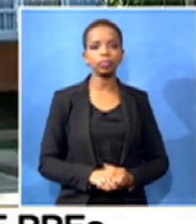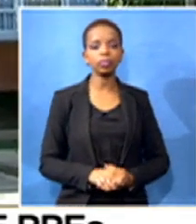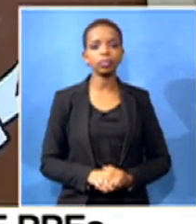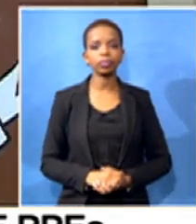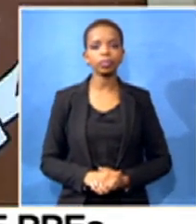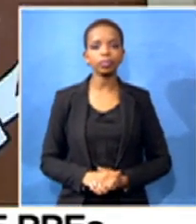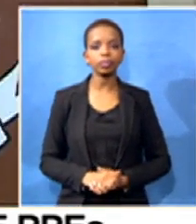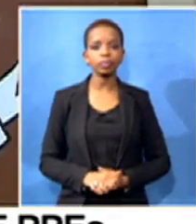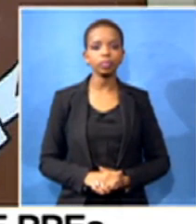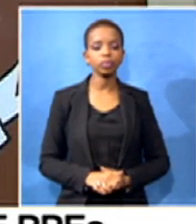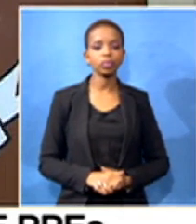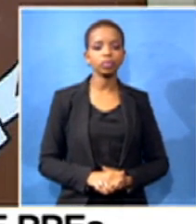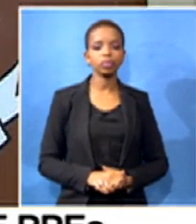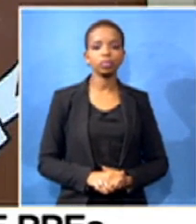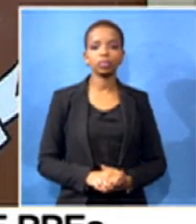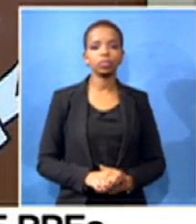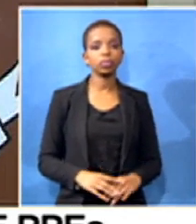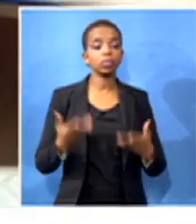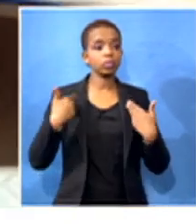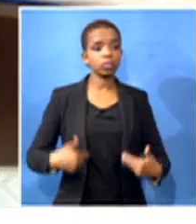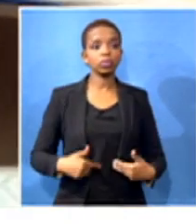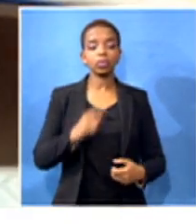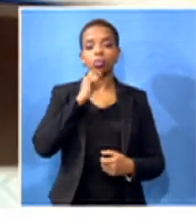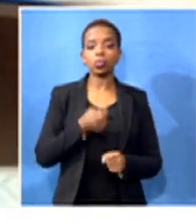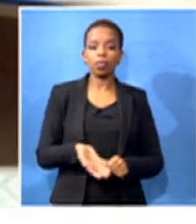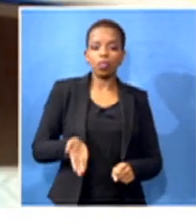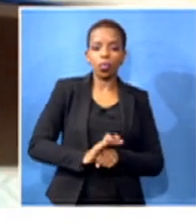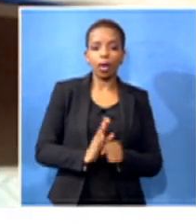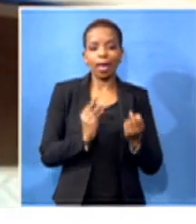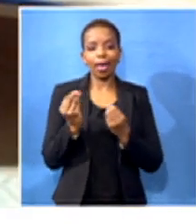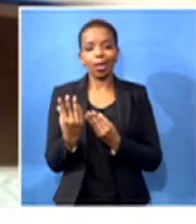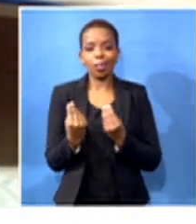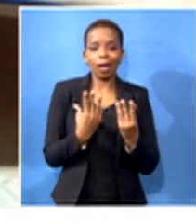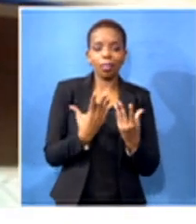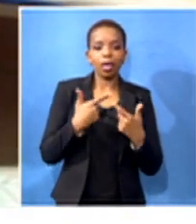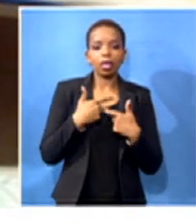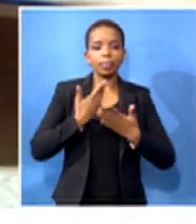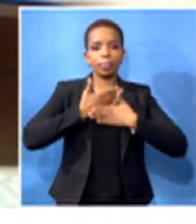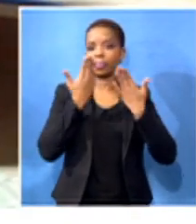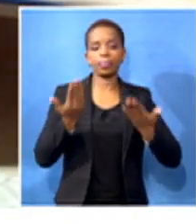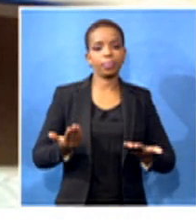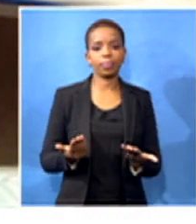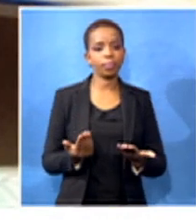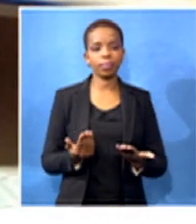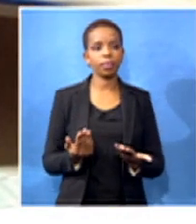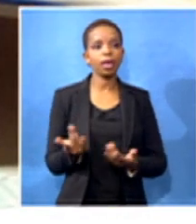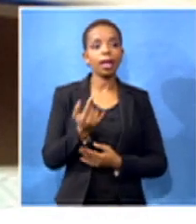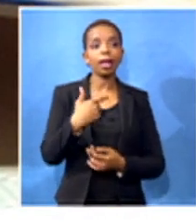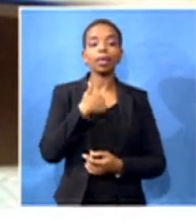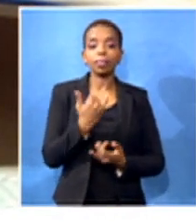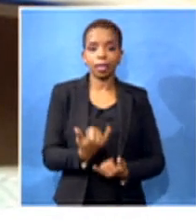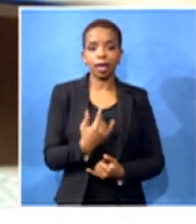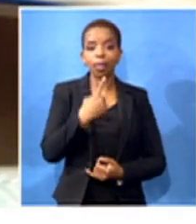Well, I don't have the full cost as to how much it has been lost. As I'm saying that the